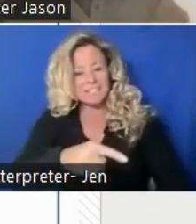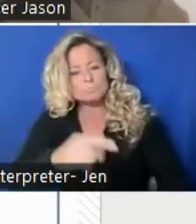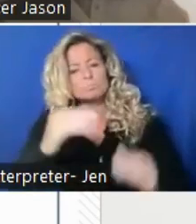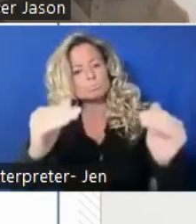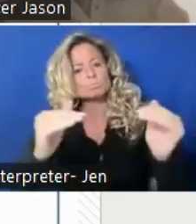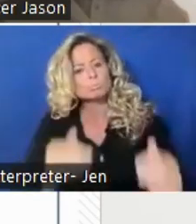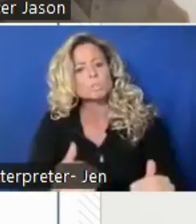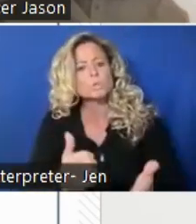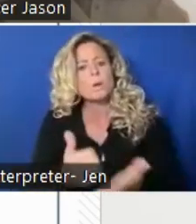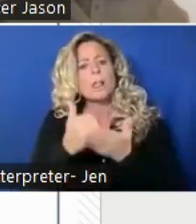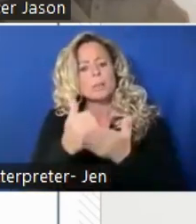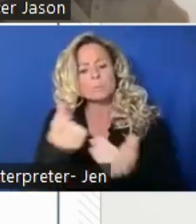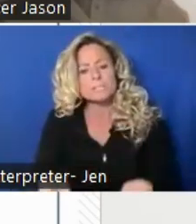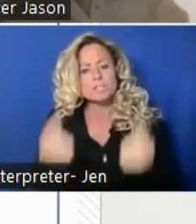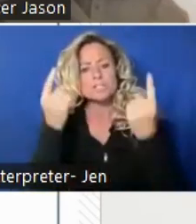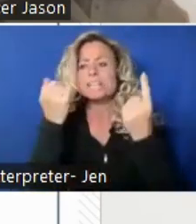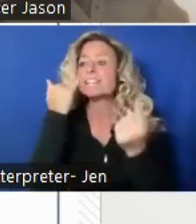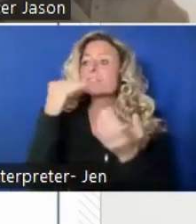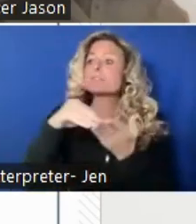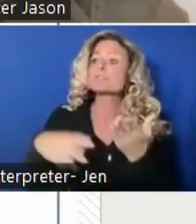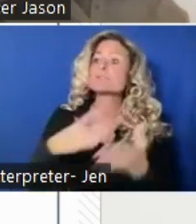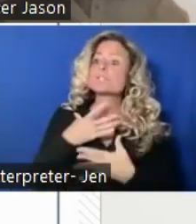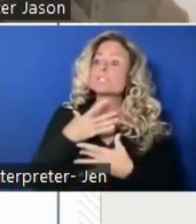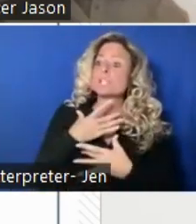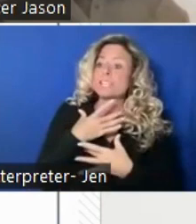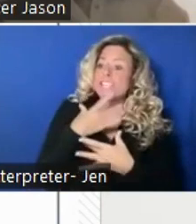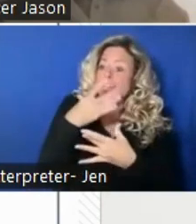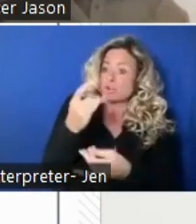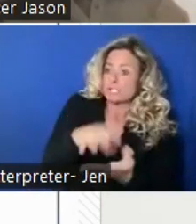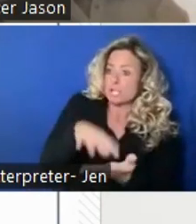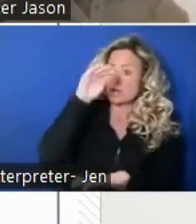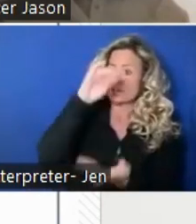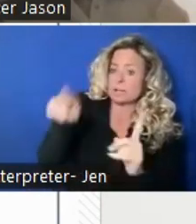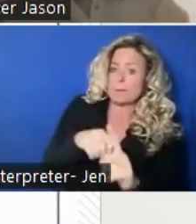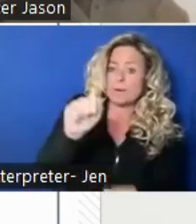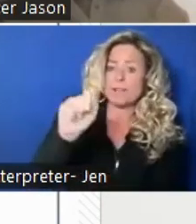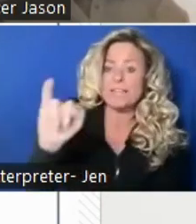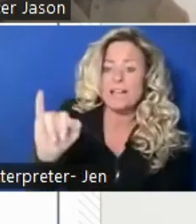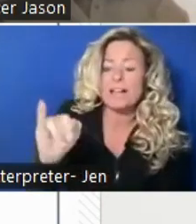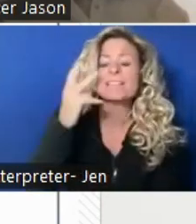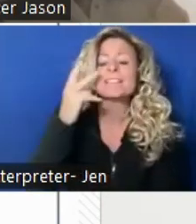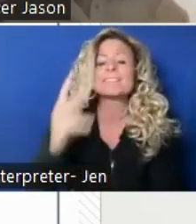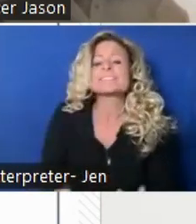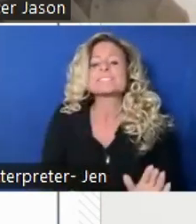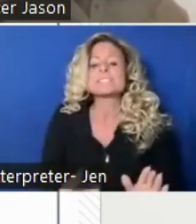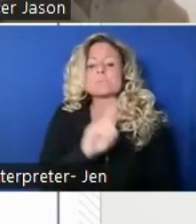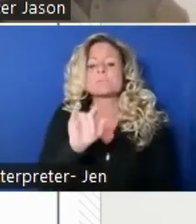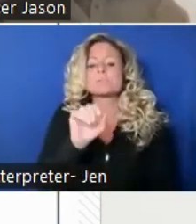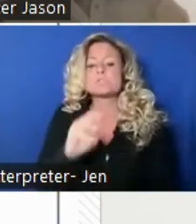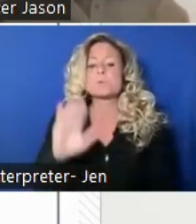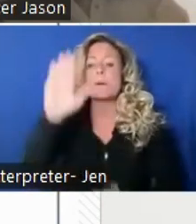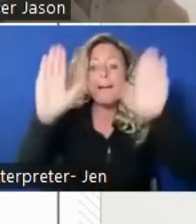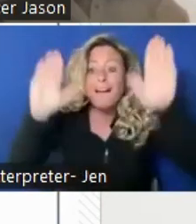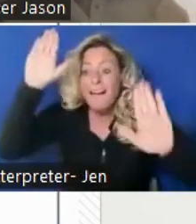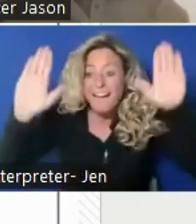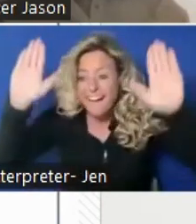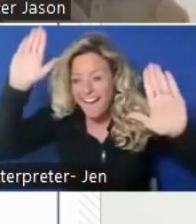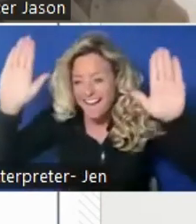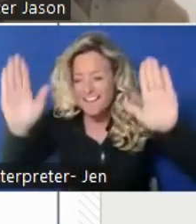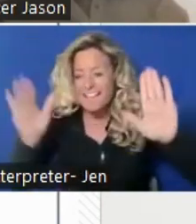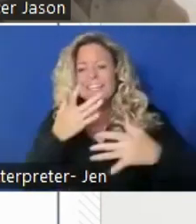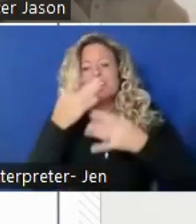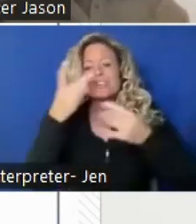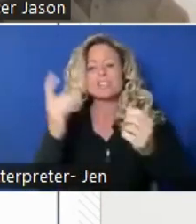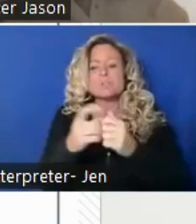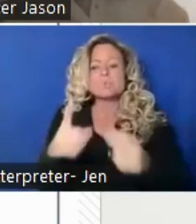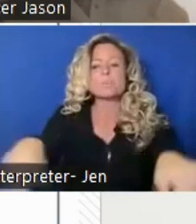if you're interested, if your students are interested in learning about AI and how to work in AI, let me see some Zoom hands if that's something that's interesting to